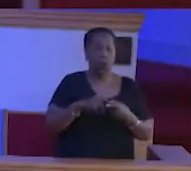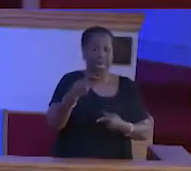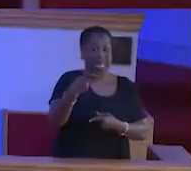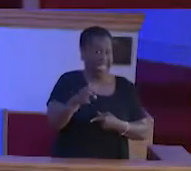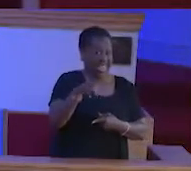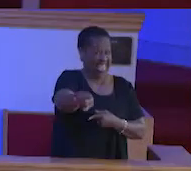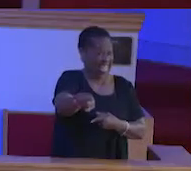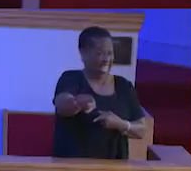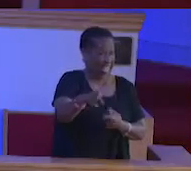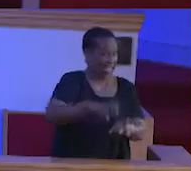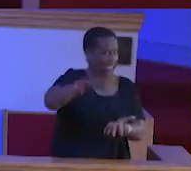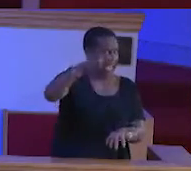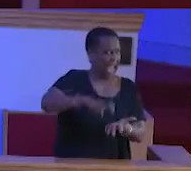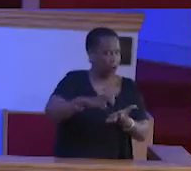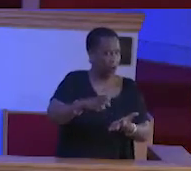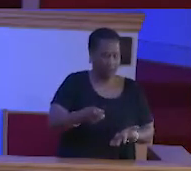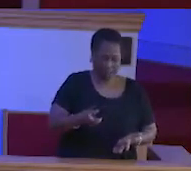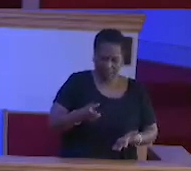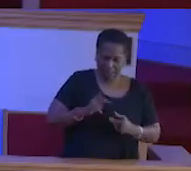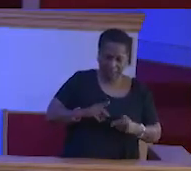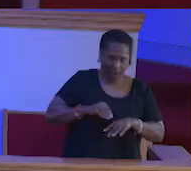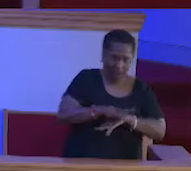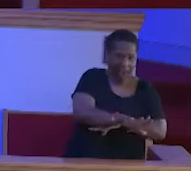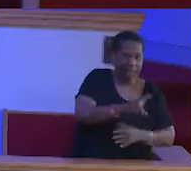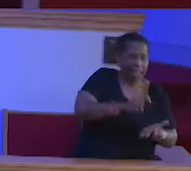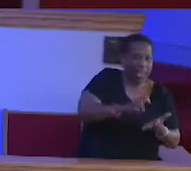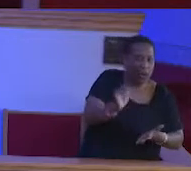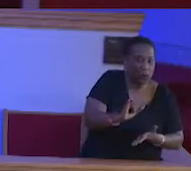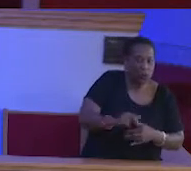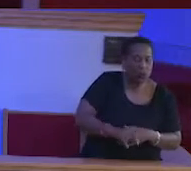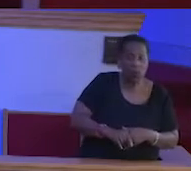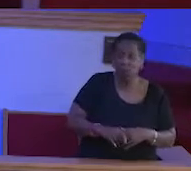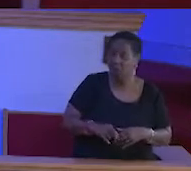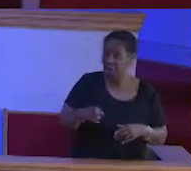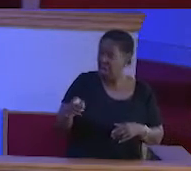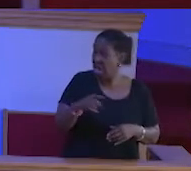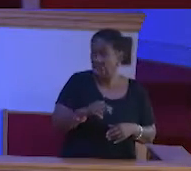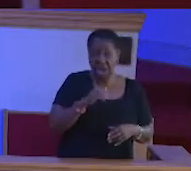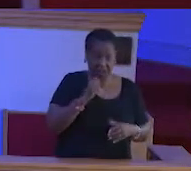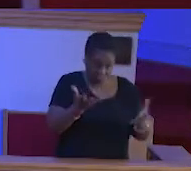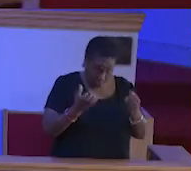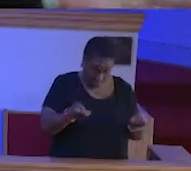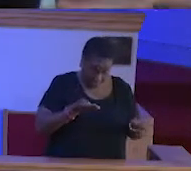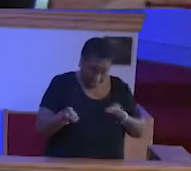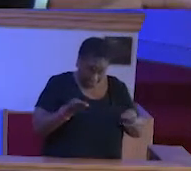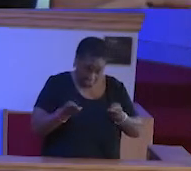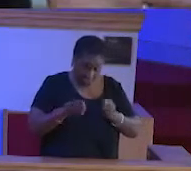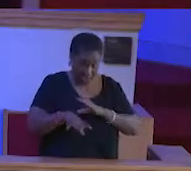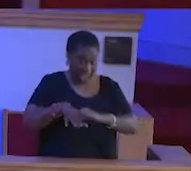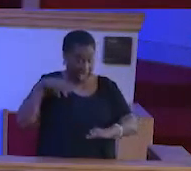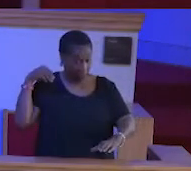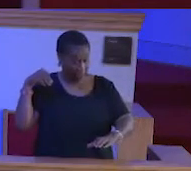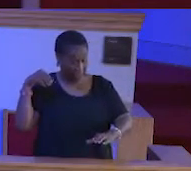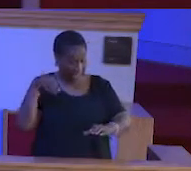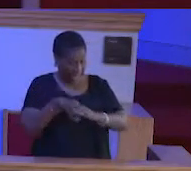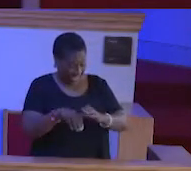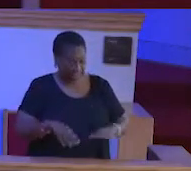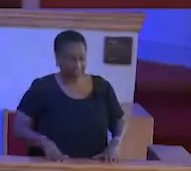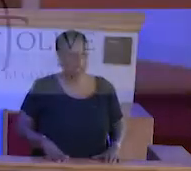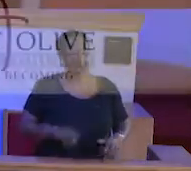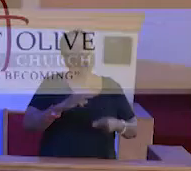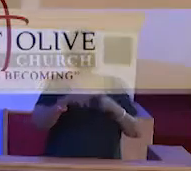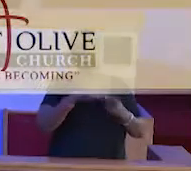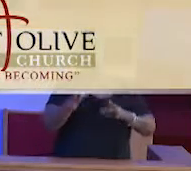shouted, they shouted with him. And if you're gonna do ministry from the outside in,